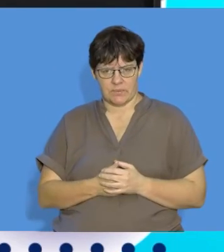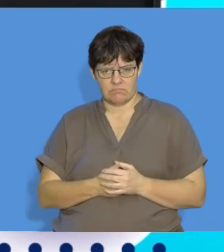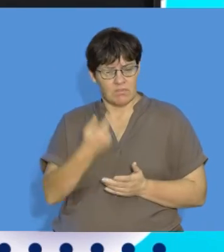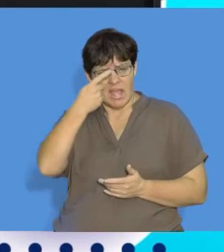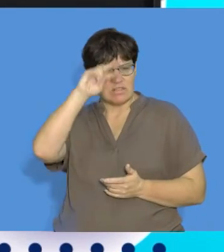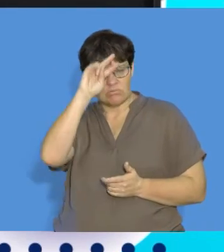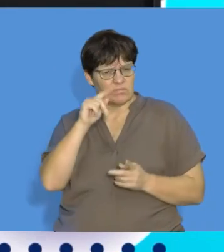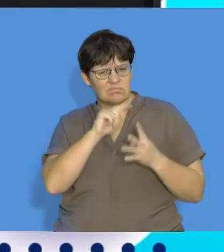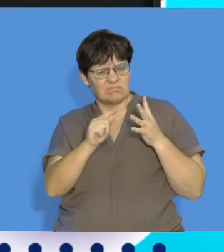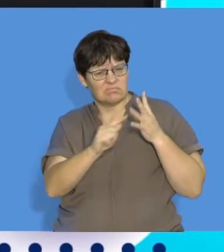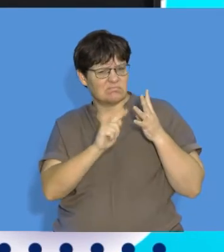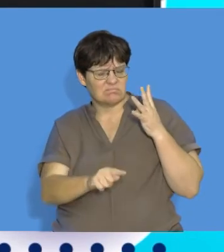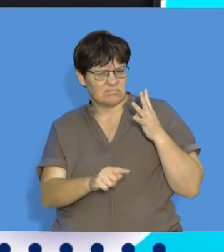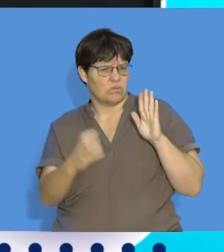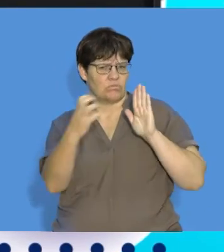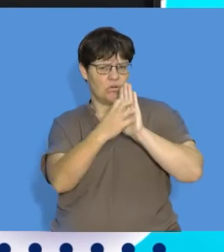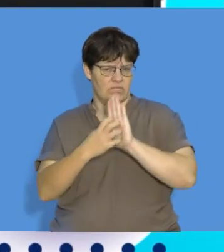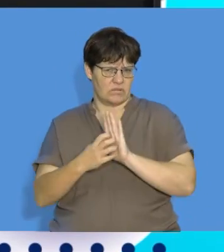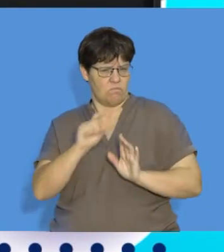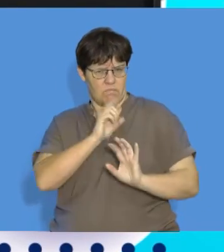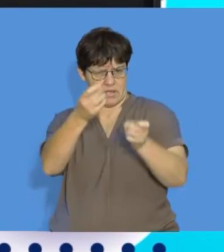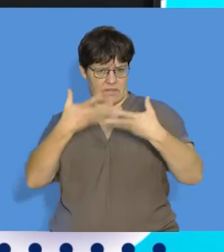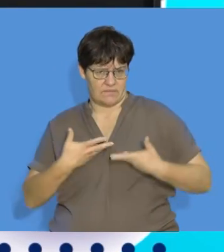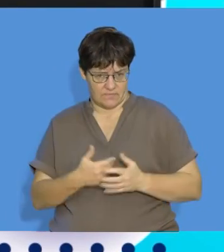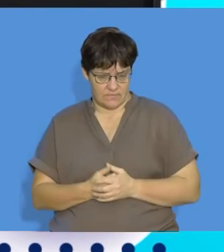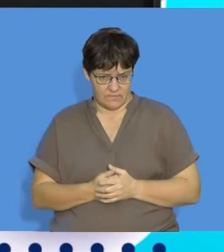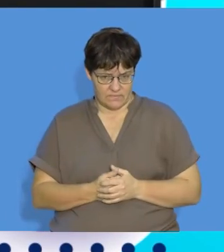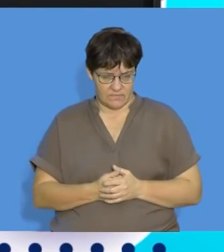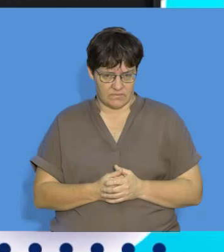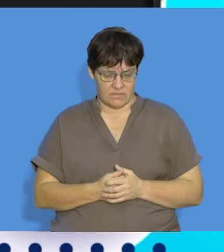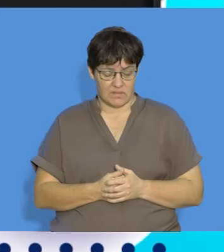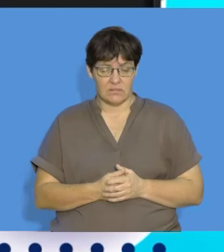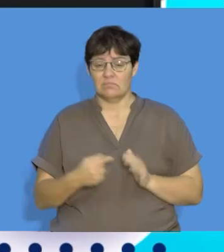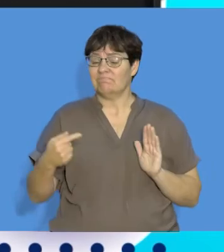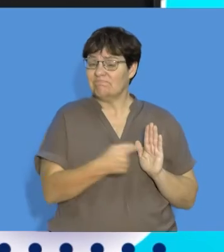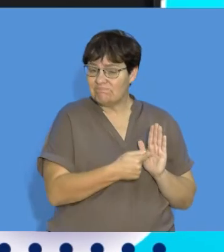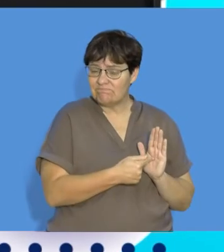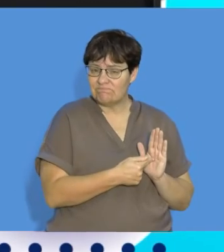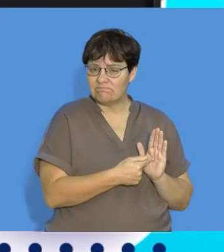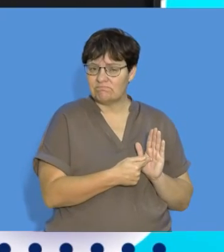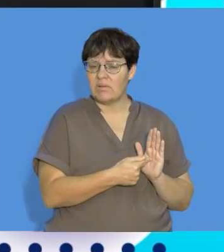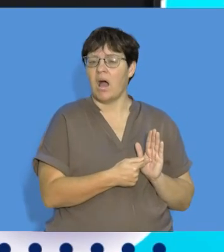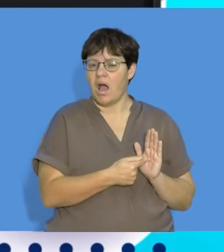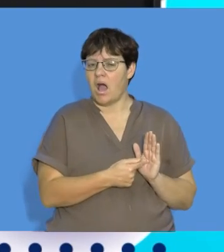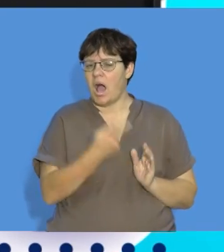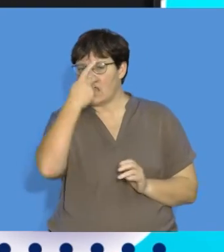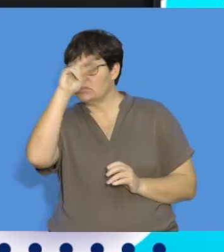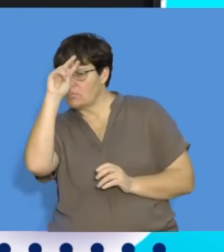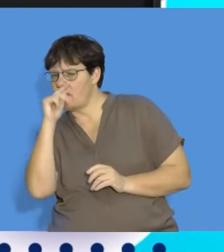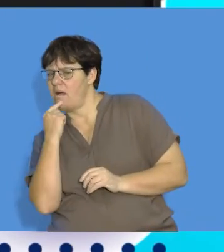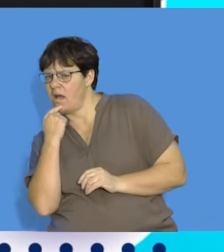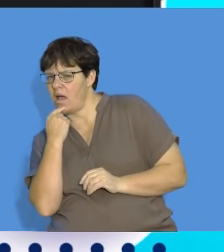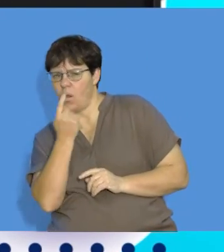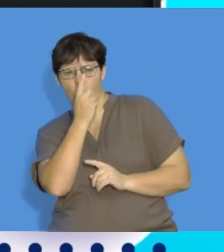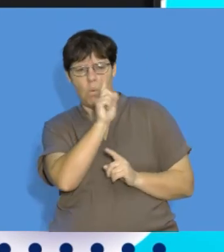interpret different graphs that are given to us? And how do we then interpret them if it's not only one